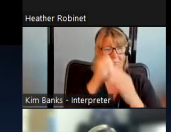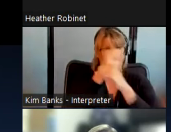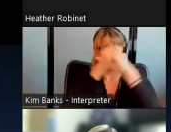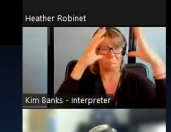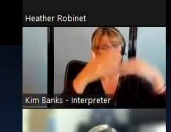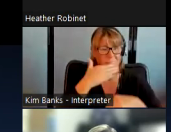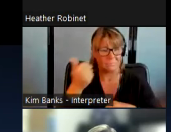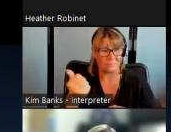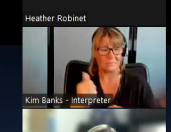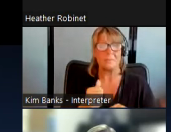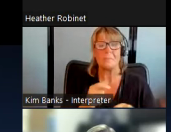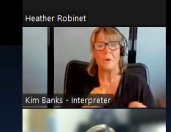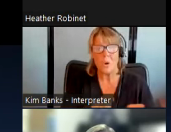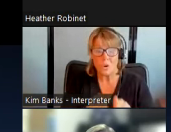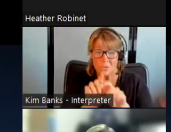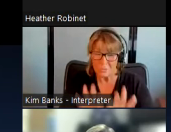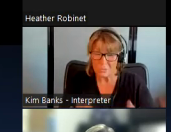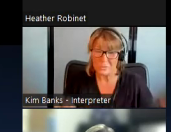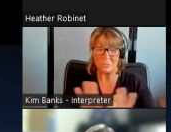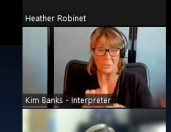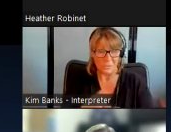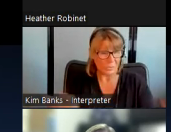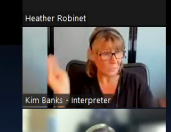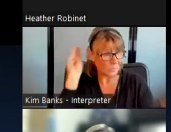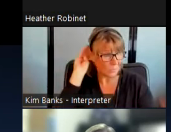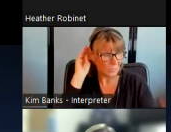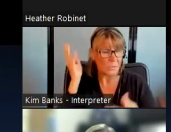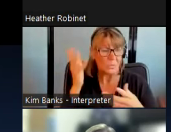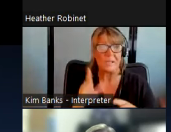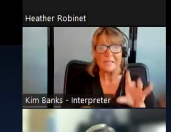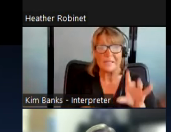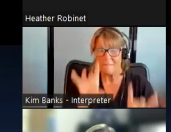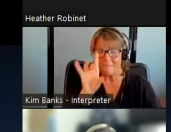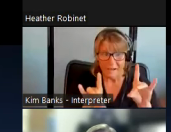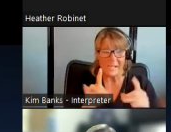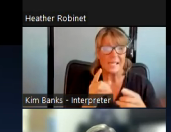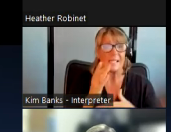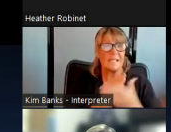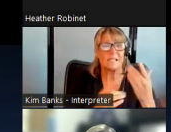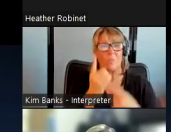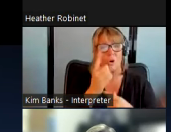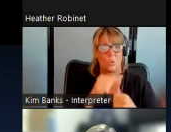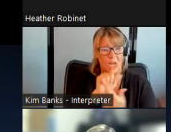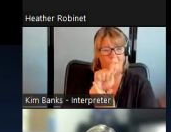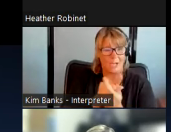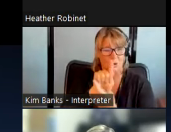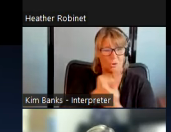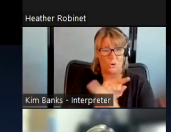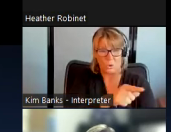more importantly, I think it's really helpful to find somebody who can be a mentor to